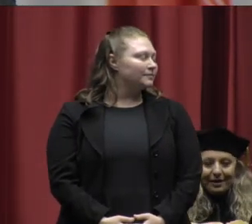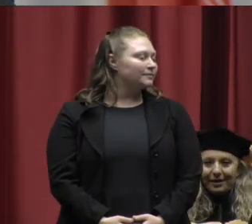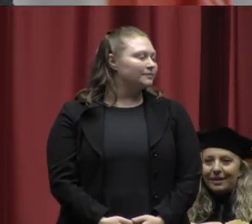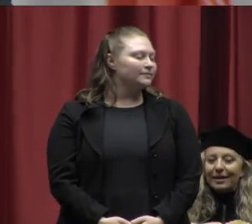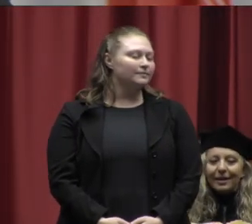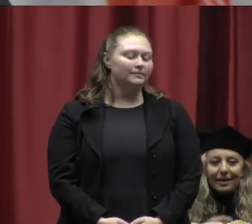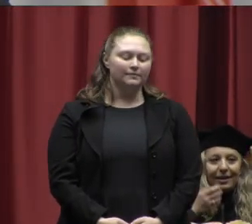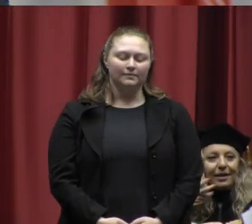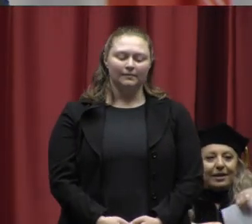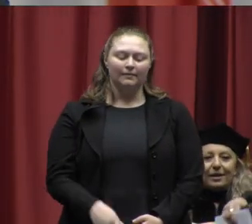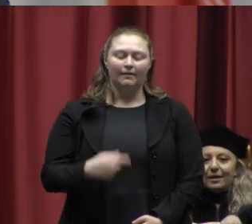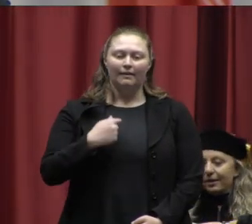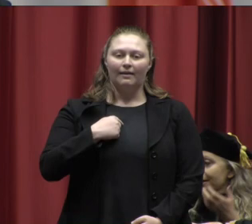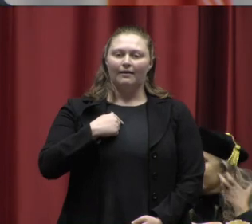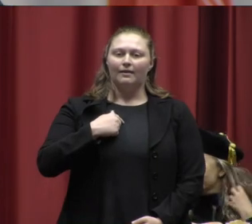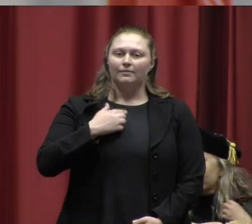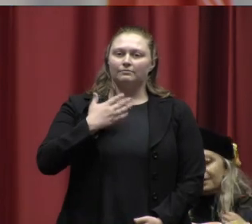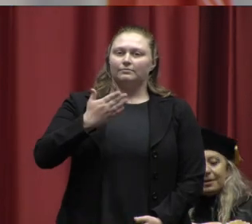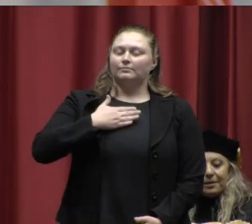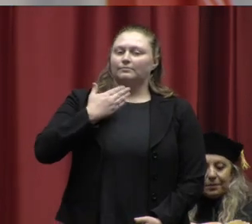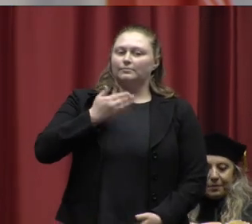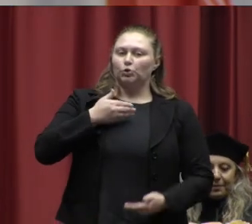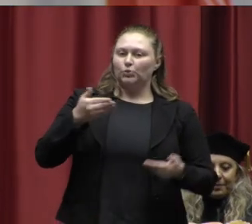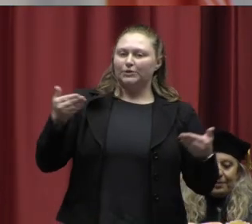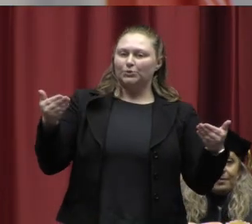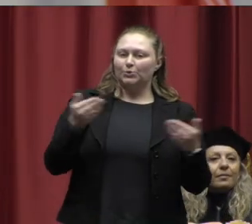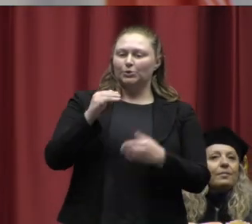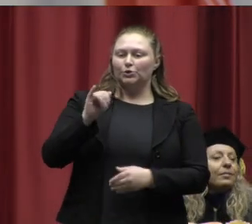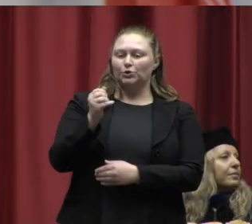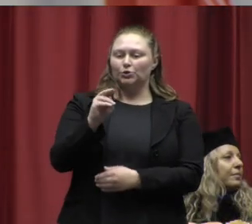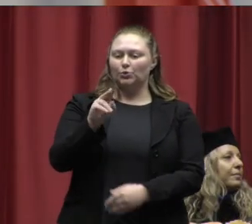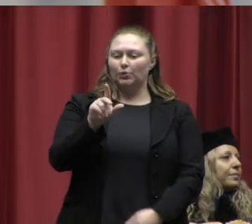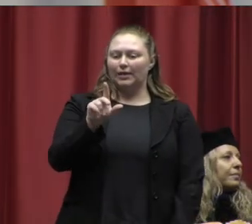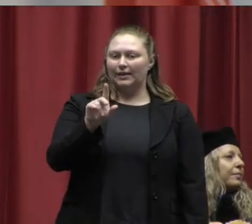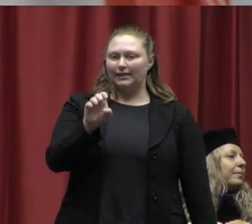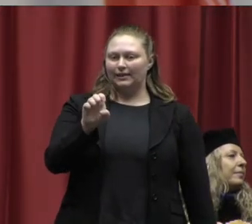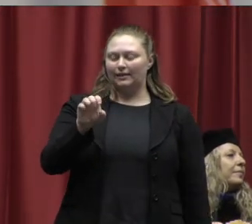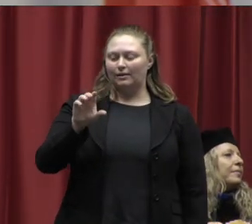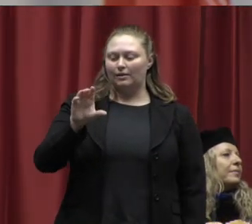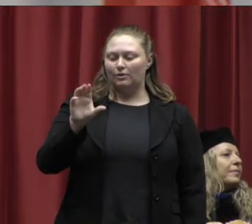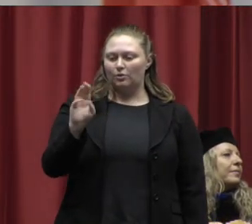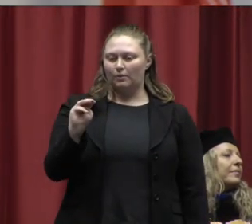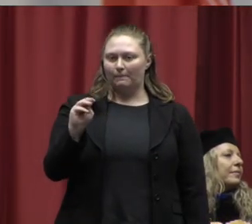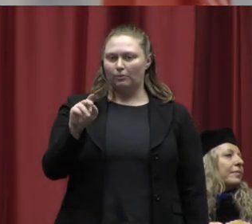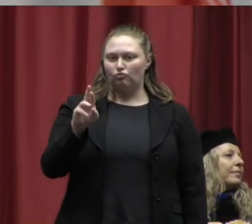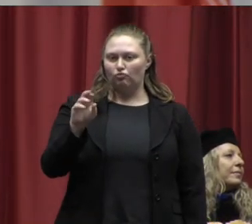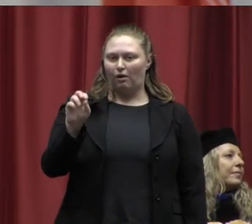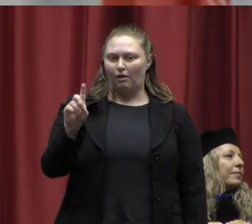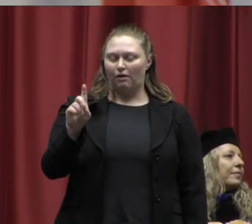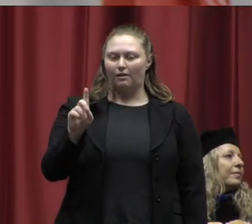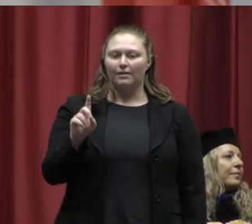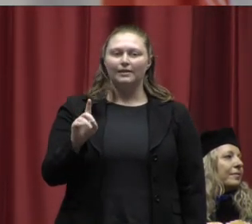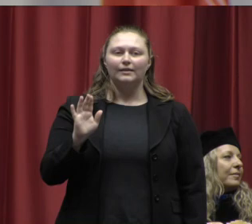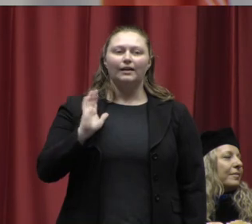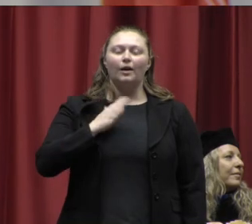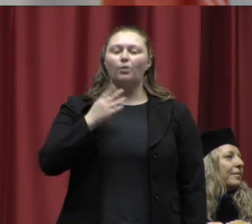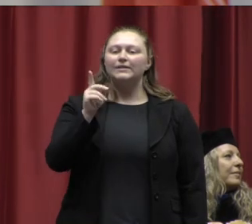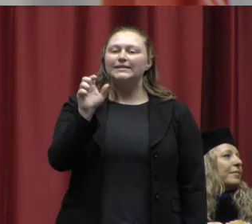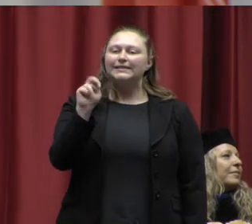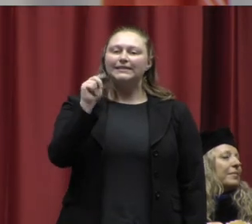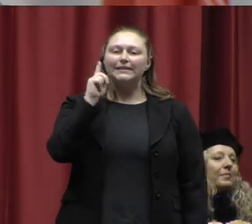I am pleased to introduce Julie Coonrod, Interim Dean of the Anderson School of